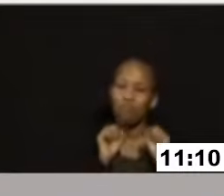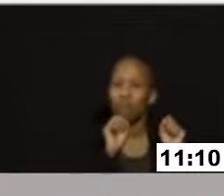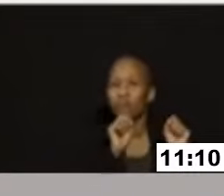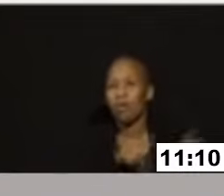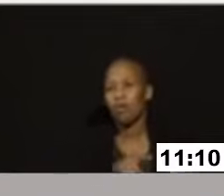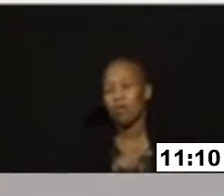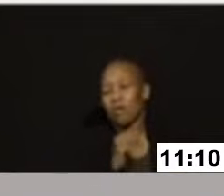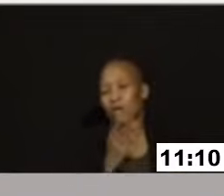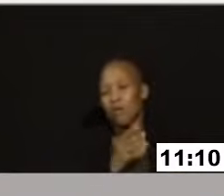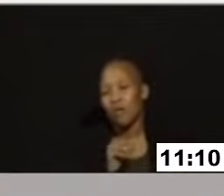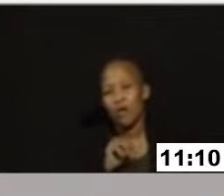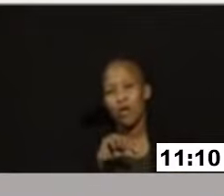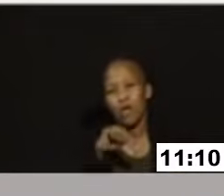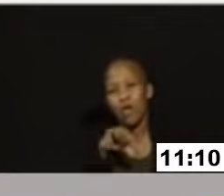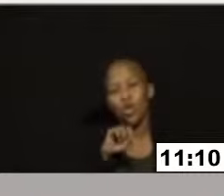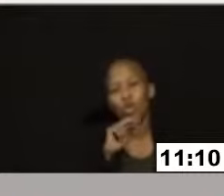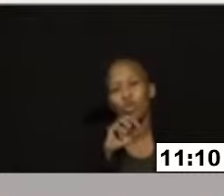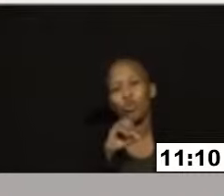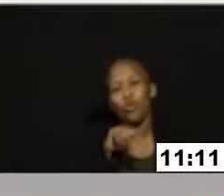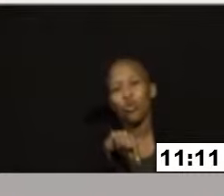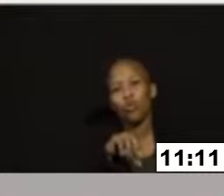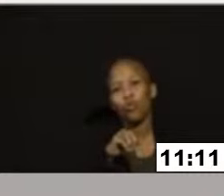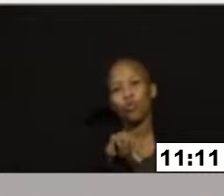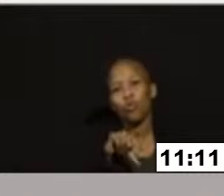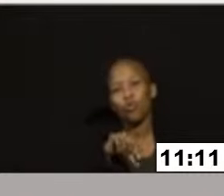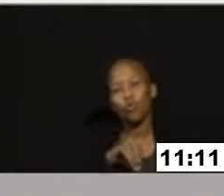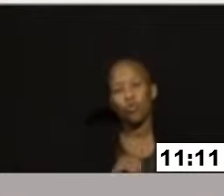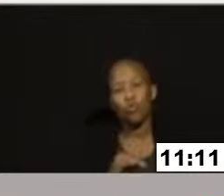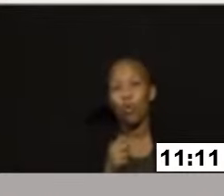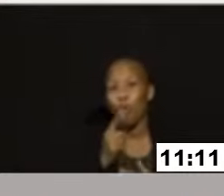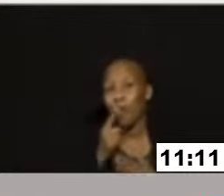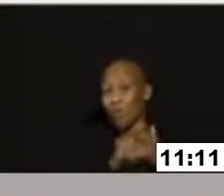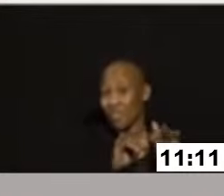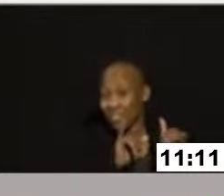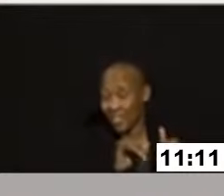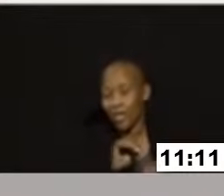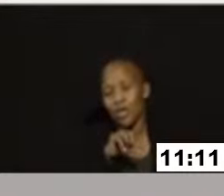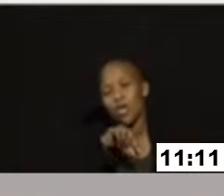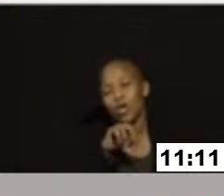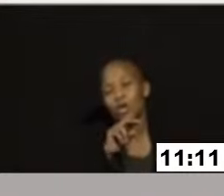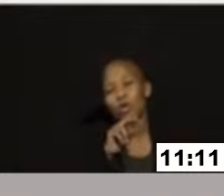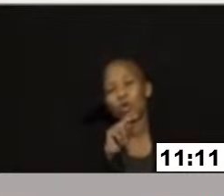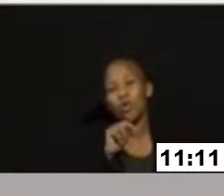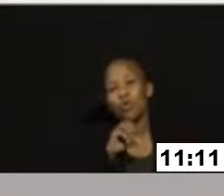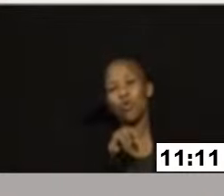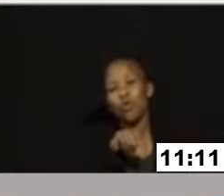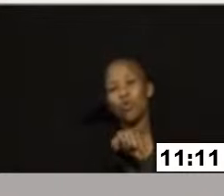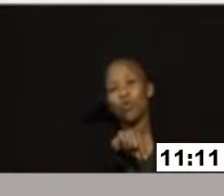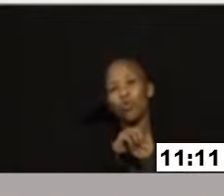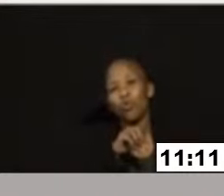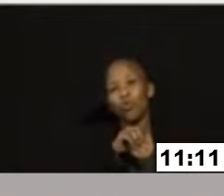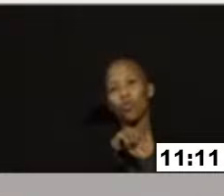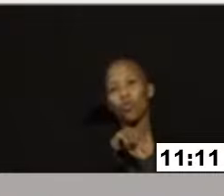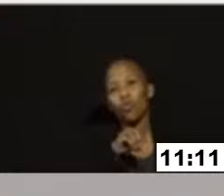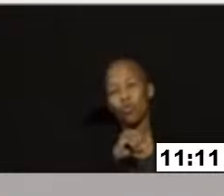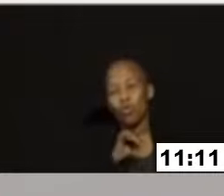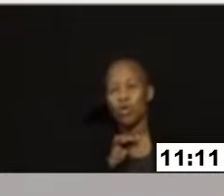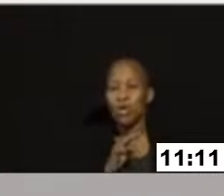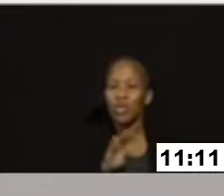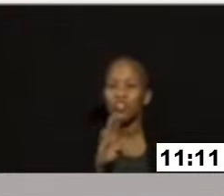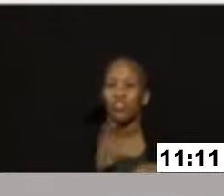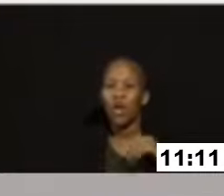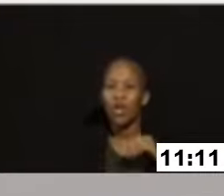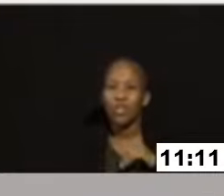Fort Glamorgan in East London. We spent about a week there, and then we were charged with contravention of the